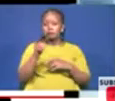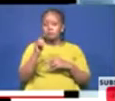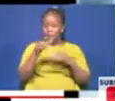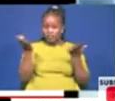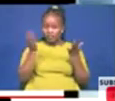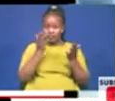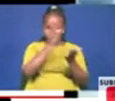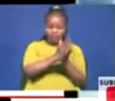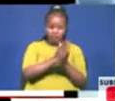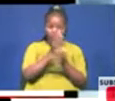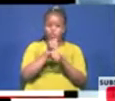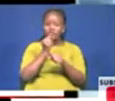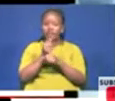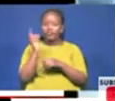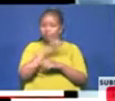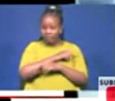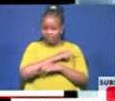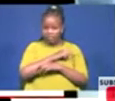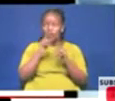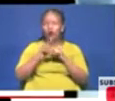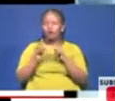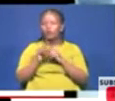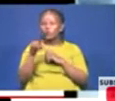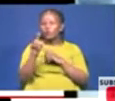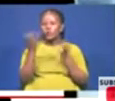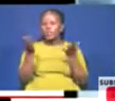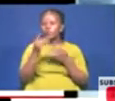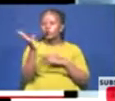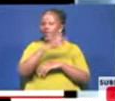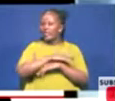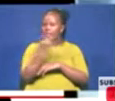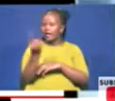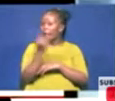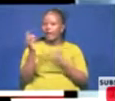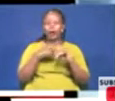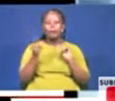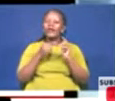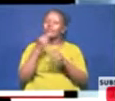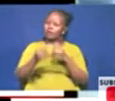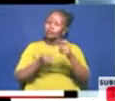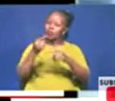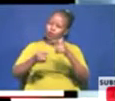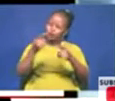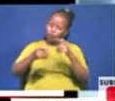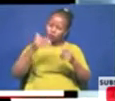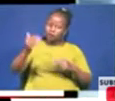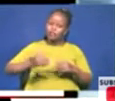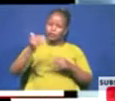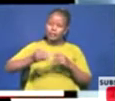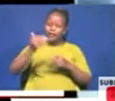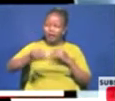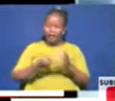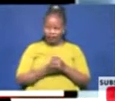verification is done and this testing is done is not a spot thing. It is continuous. It's done throughout. So the industry has